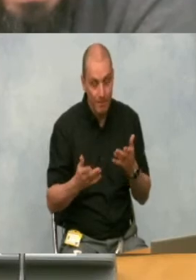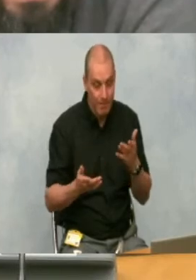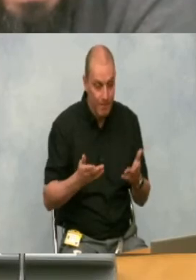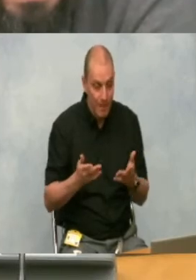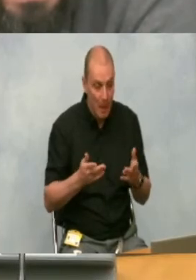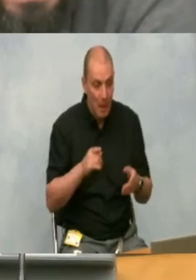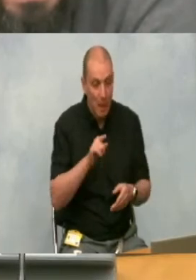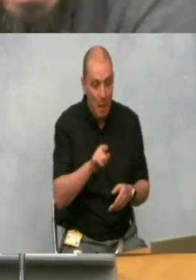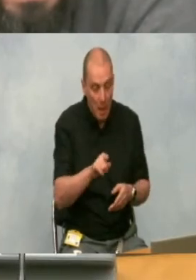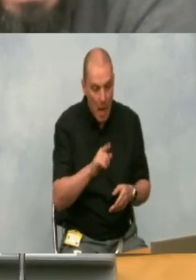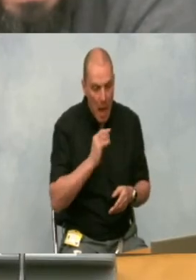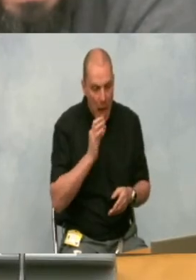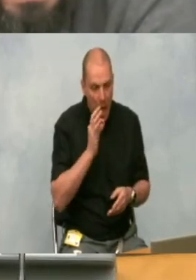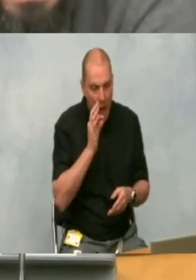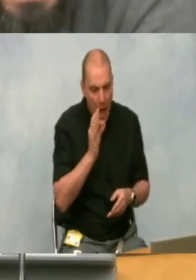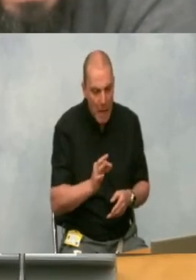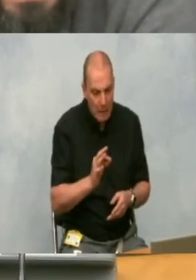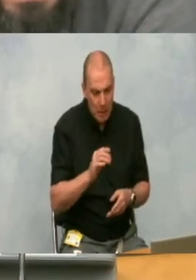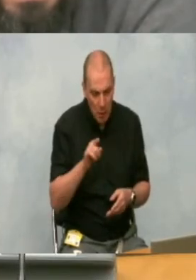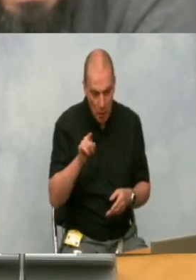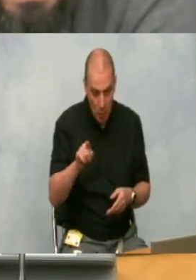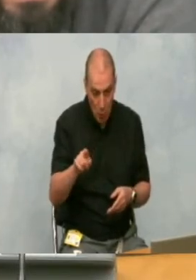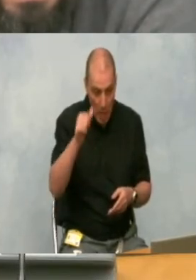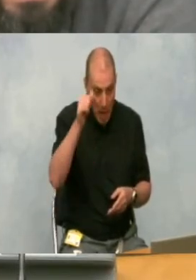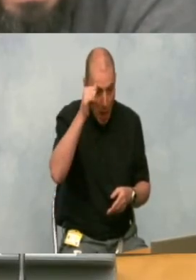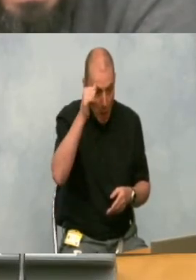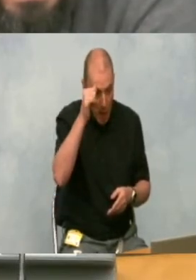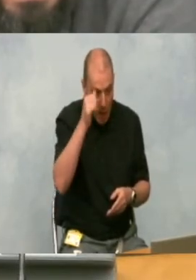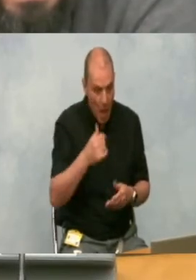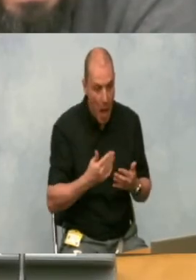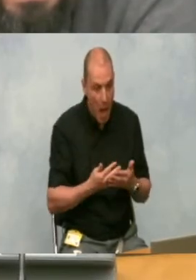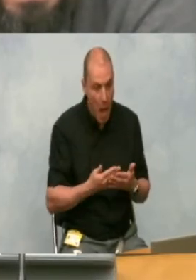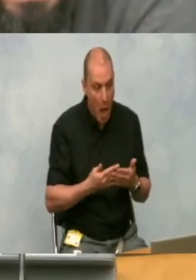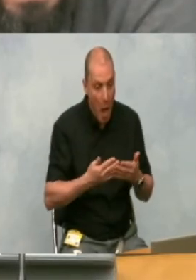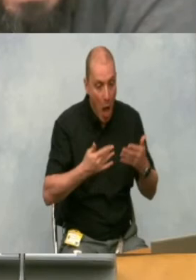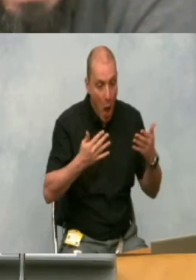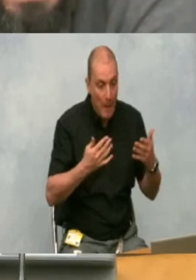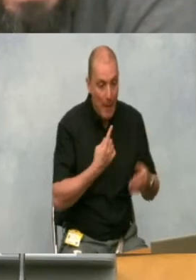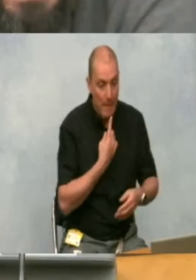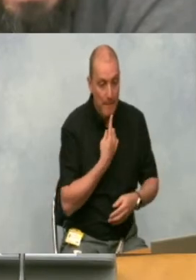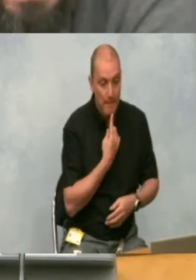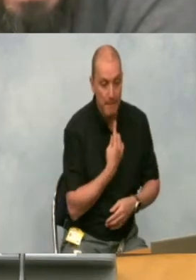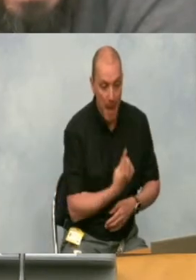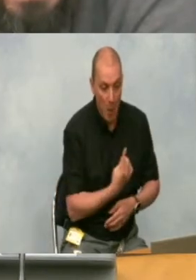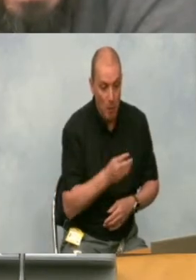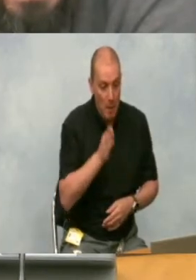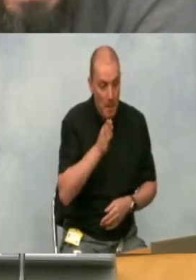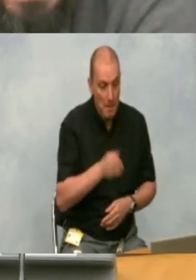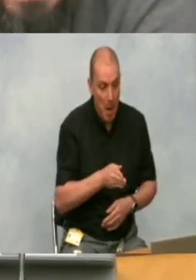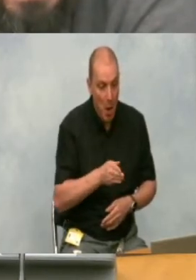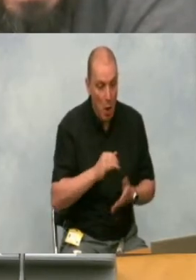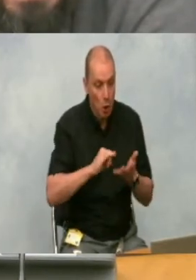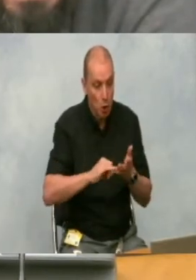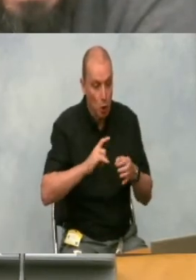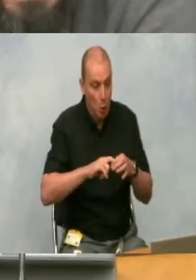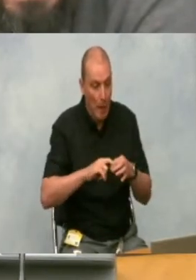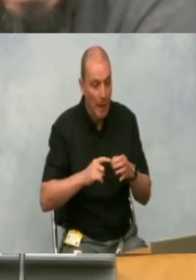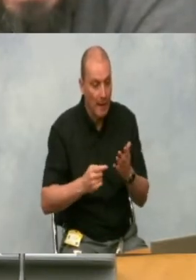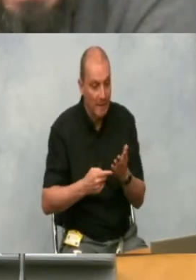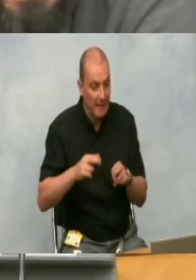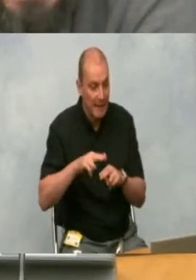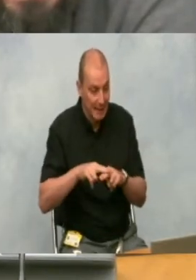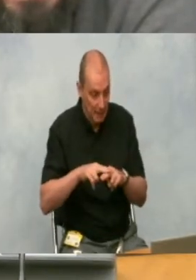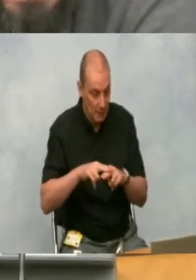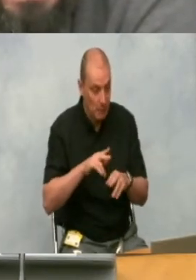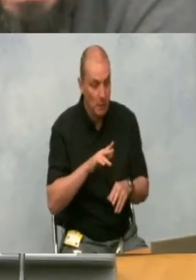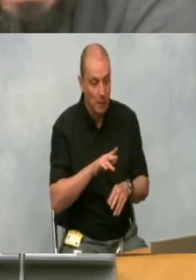sale price? What does it work out as? And just having a quick look, if you compare it to Maxim Park or